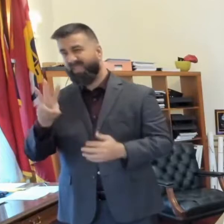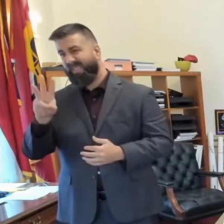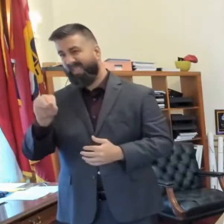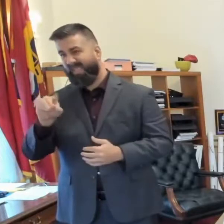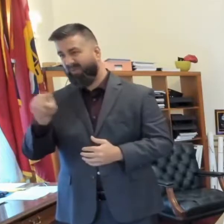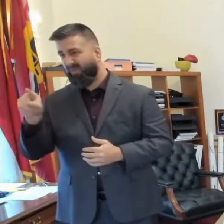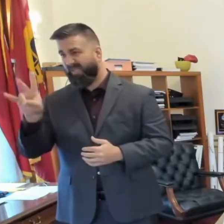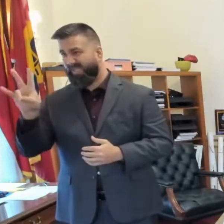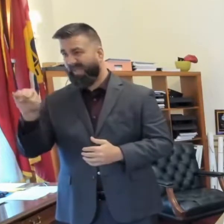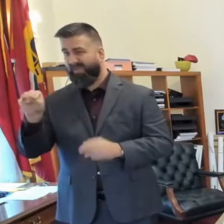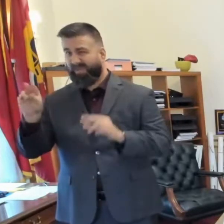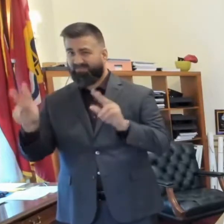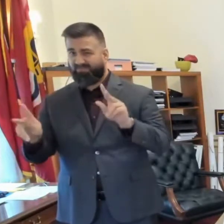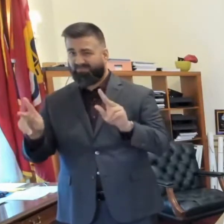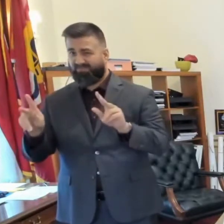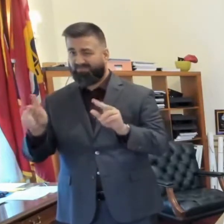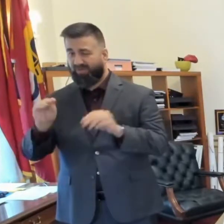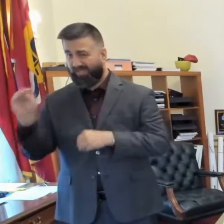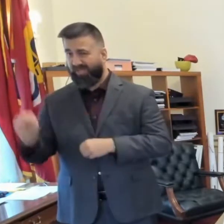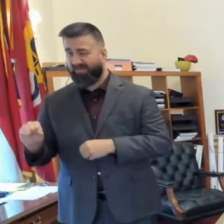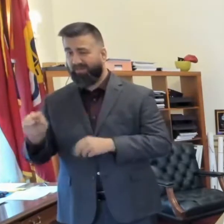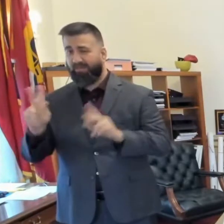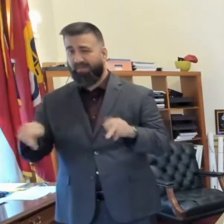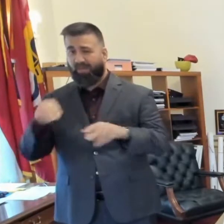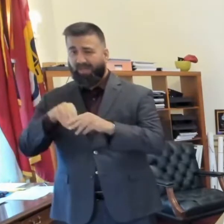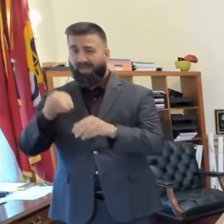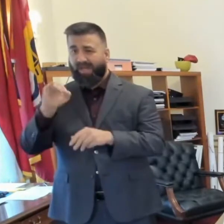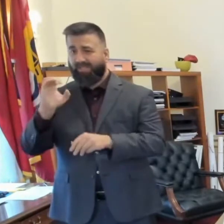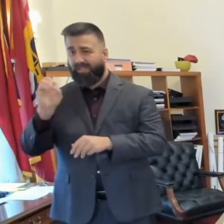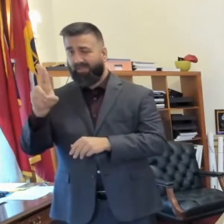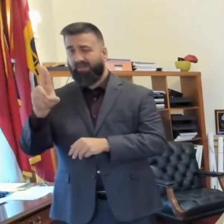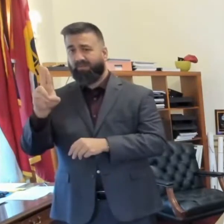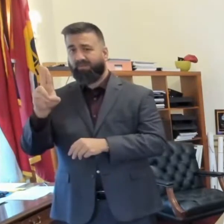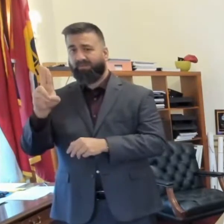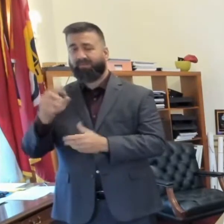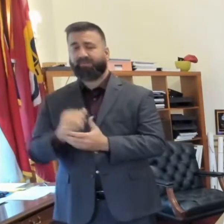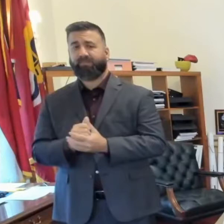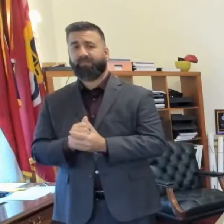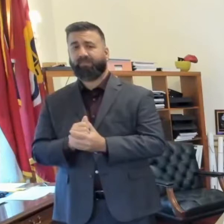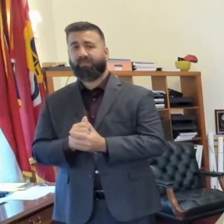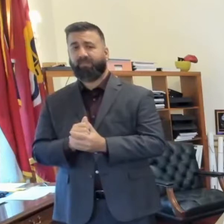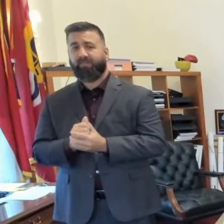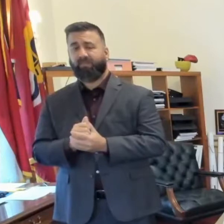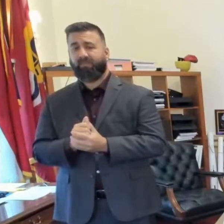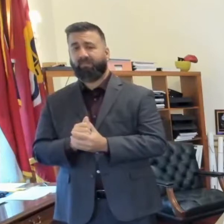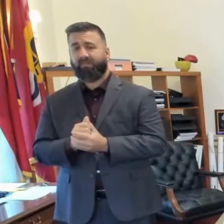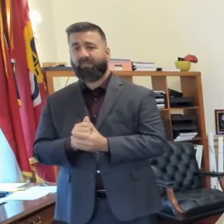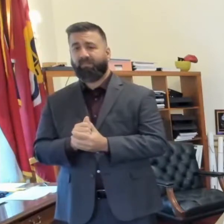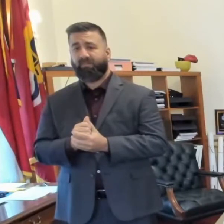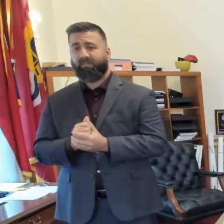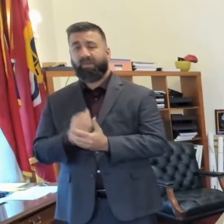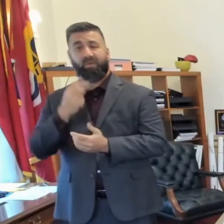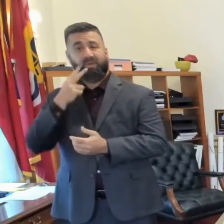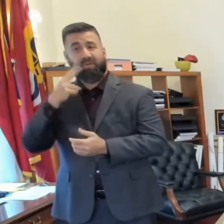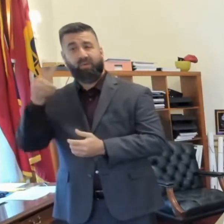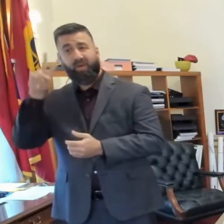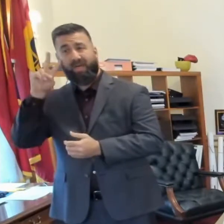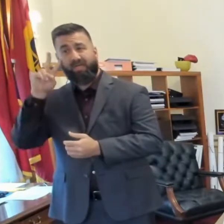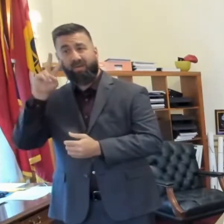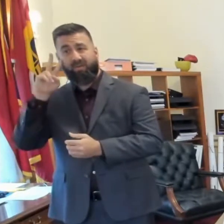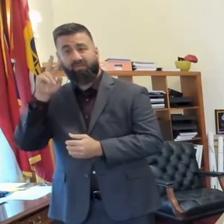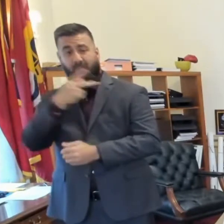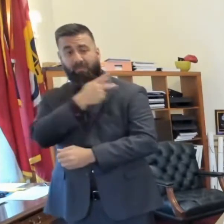60-70% of the people in the ICU were on ventilators. Patients admitted 2 days ago was